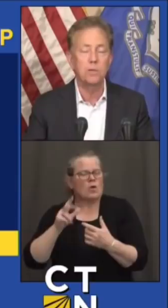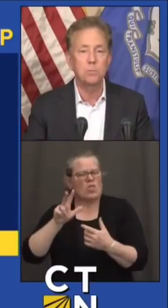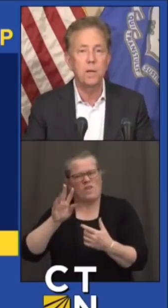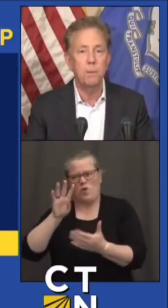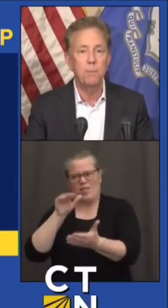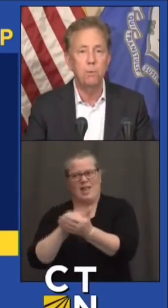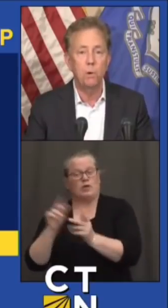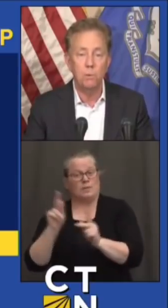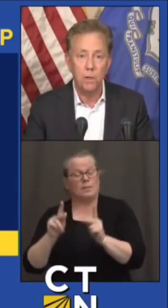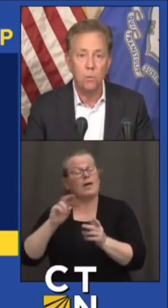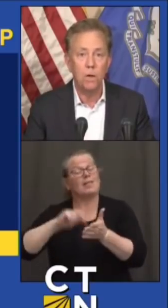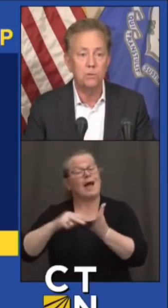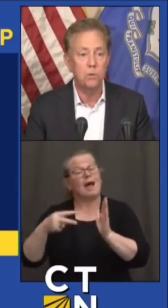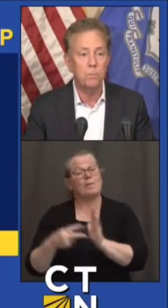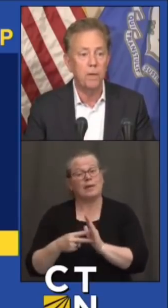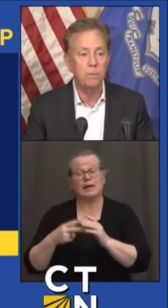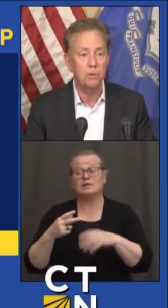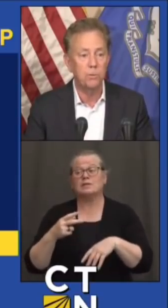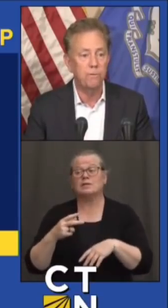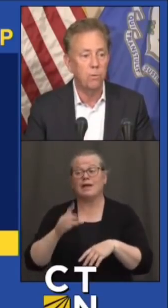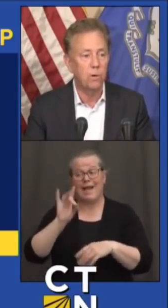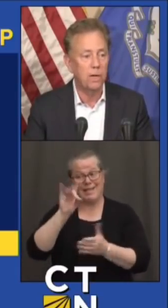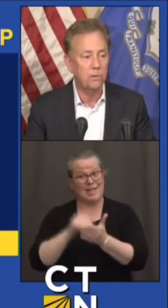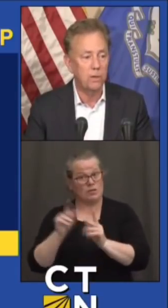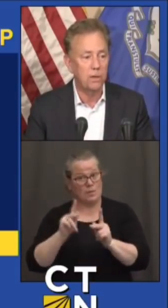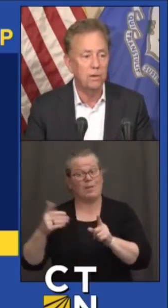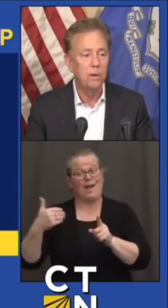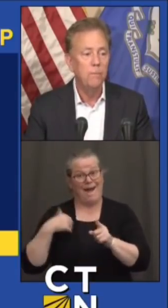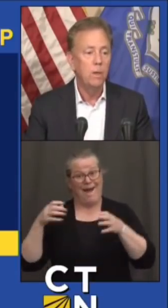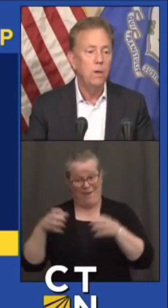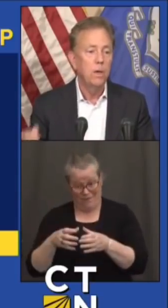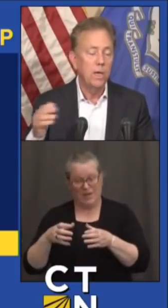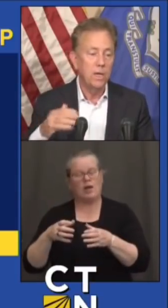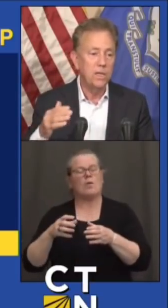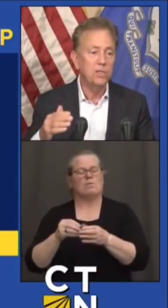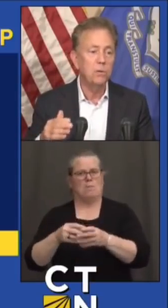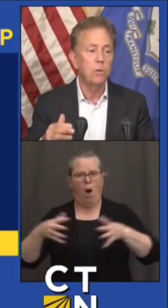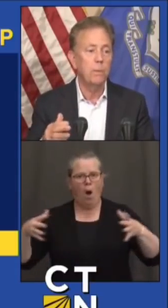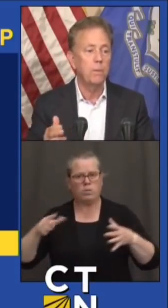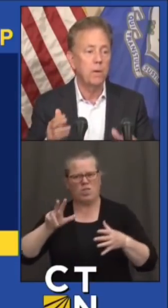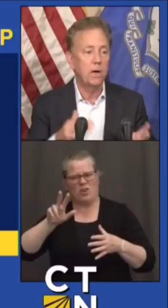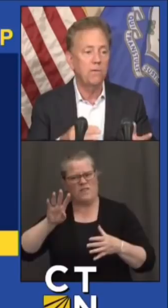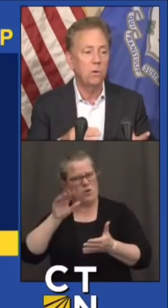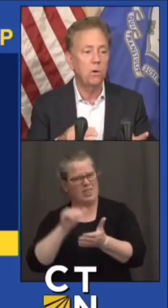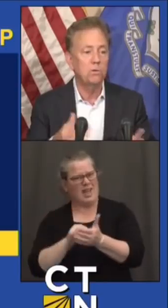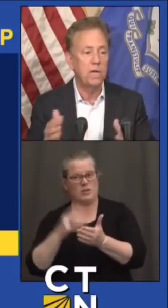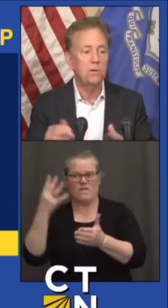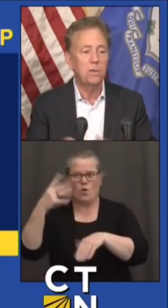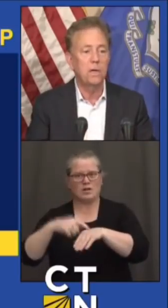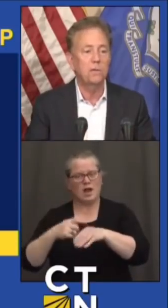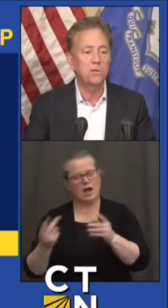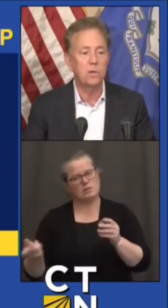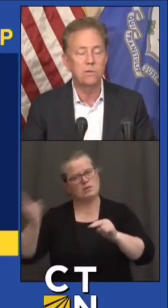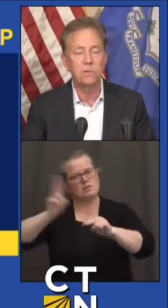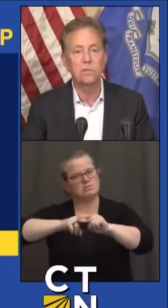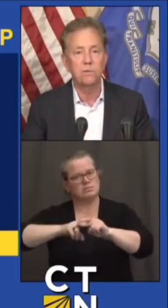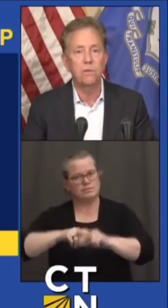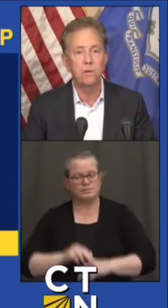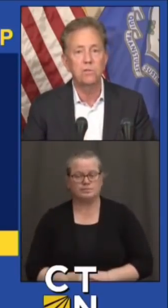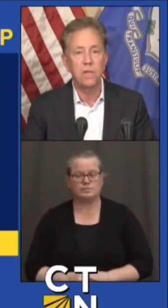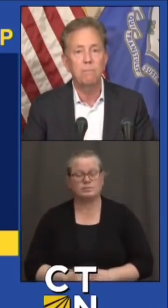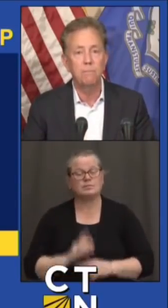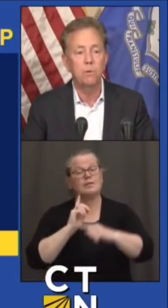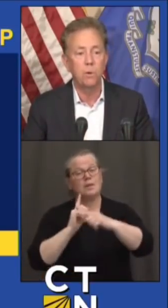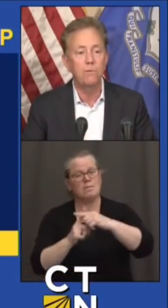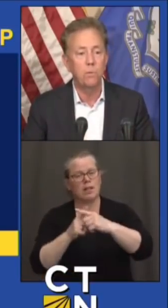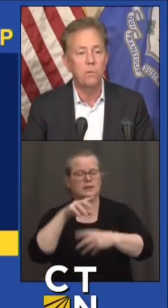people, 4 times as many people who otherwise wouldn't be able to afford health care. In addition, we'll be able to cover all dental and other services for